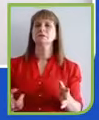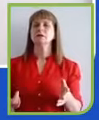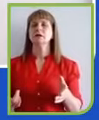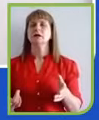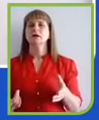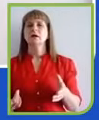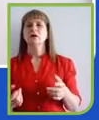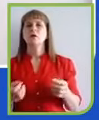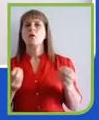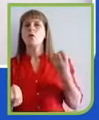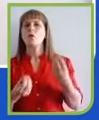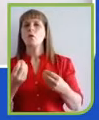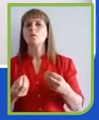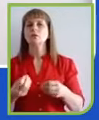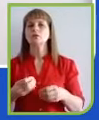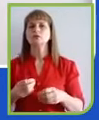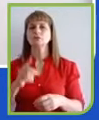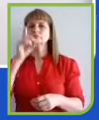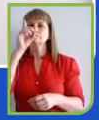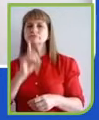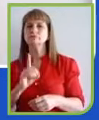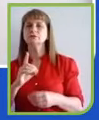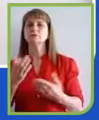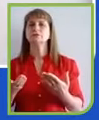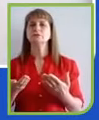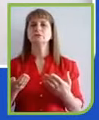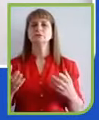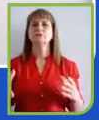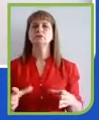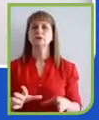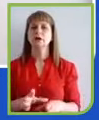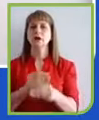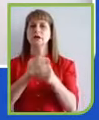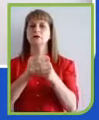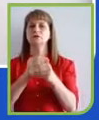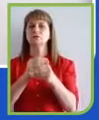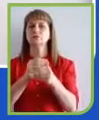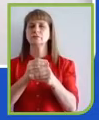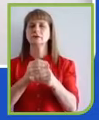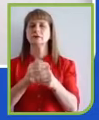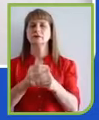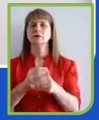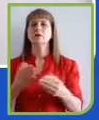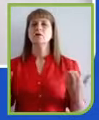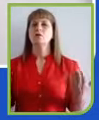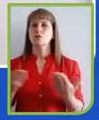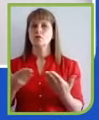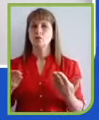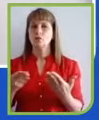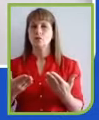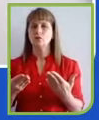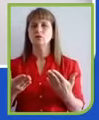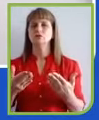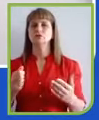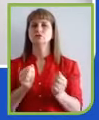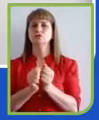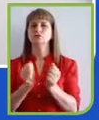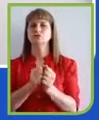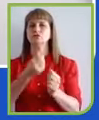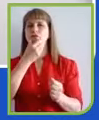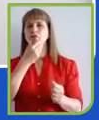resume today this study that will be presented to you. We are here today with Jorge Soto, from Braskem,